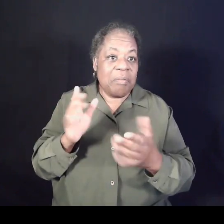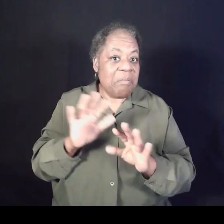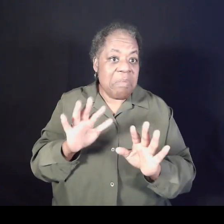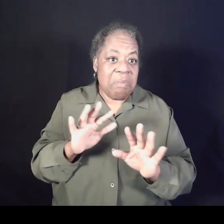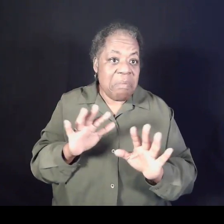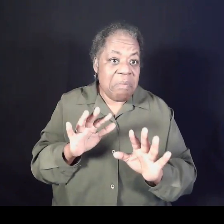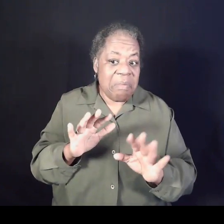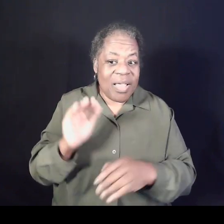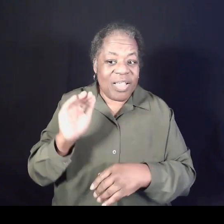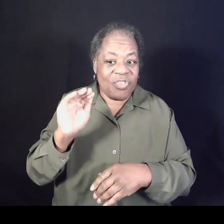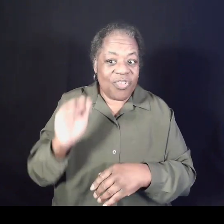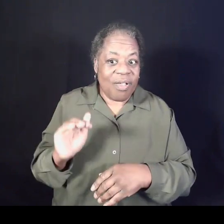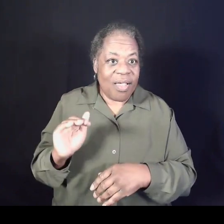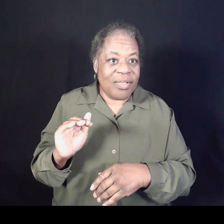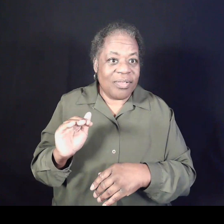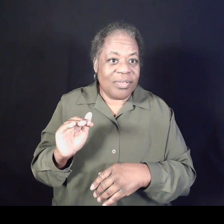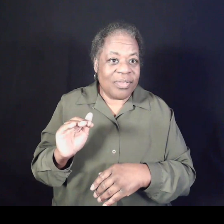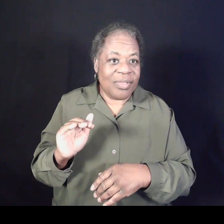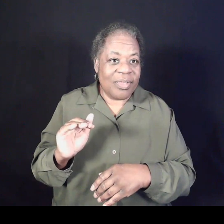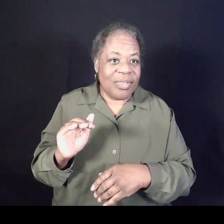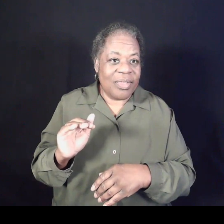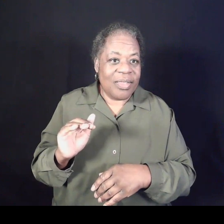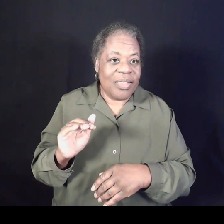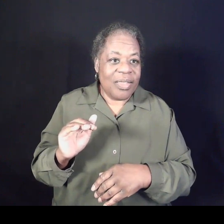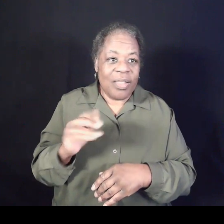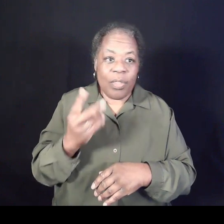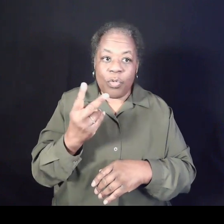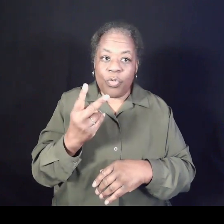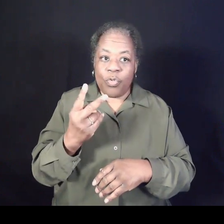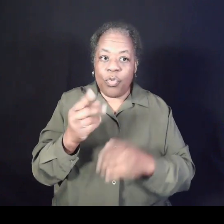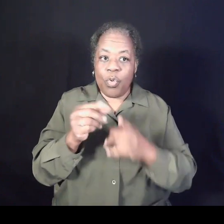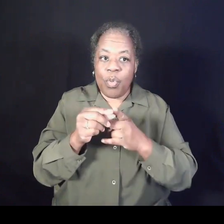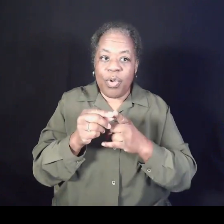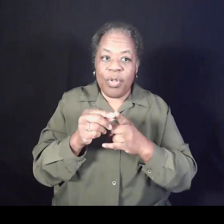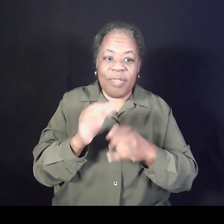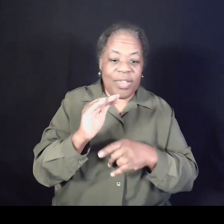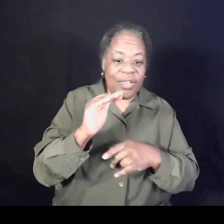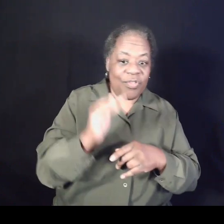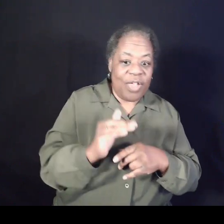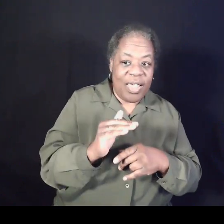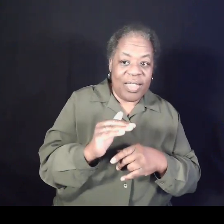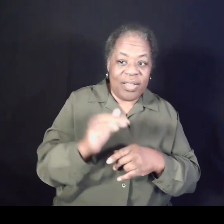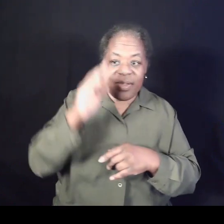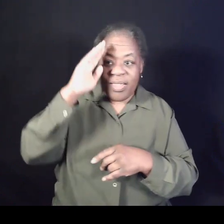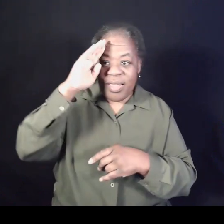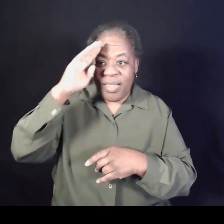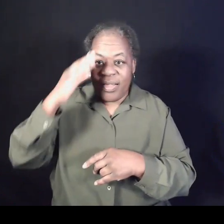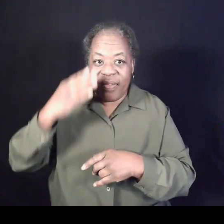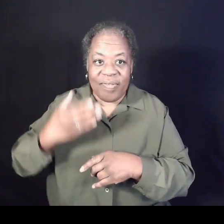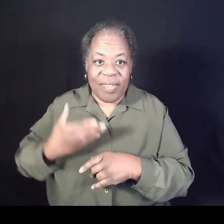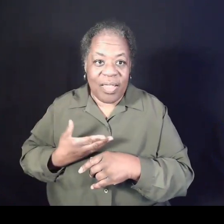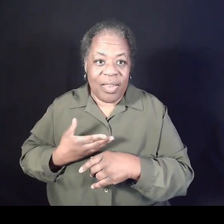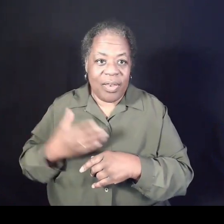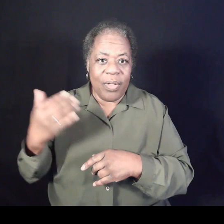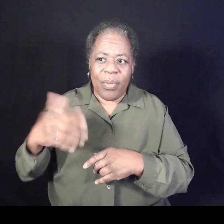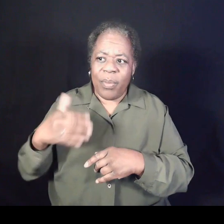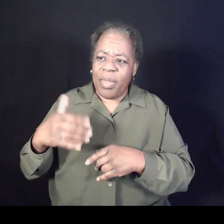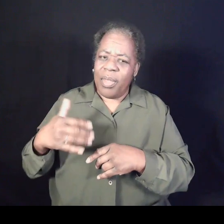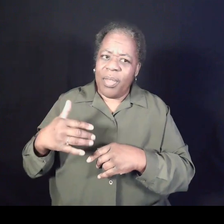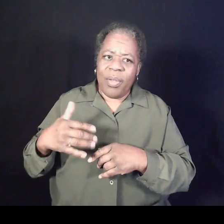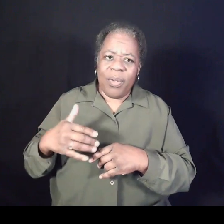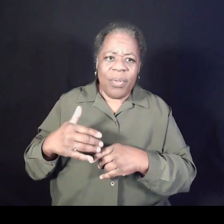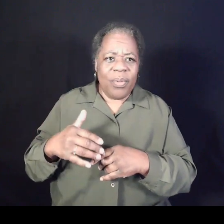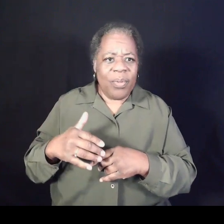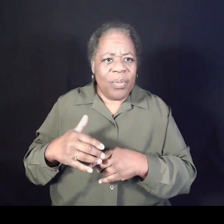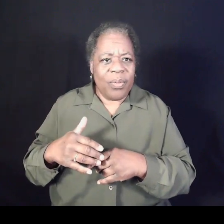child. And those two words, child and son, taken together, are so disarming, so intimate,